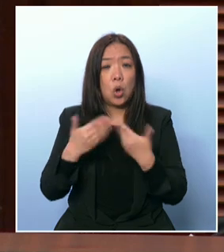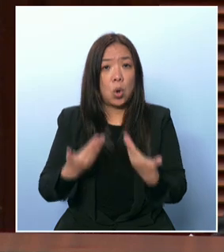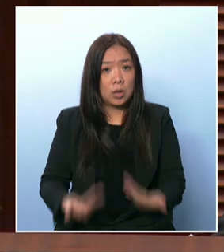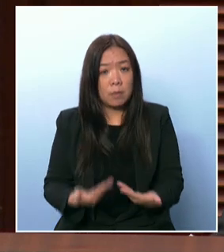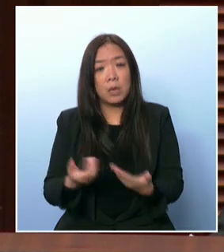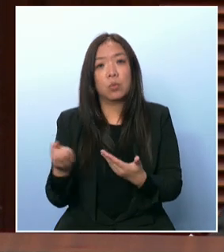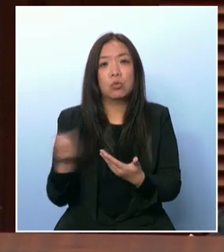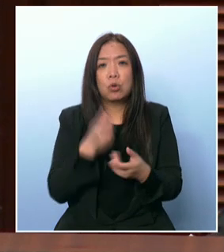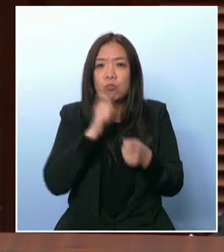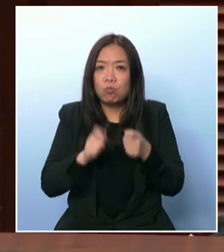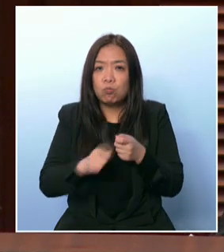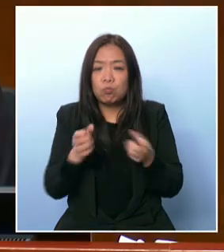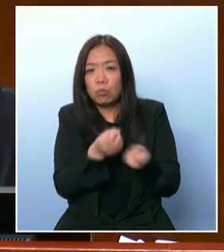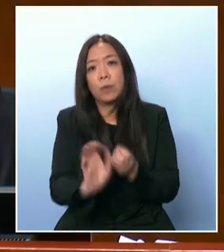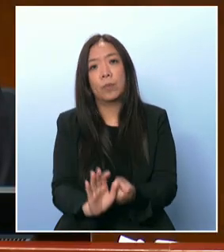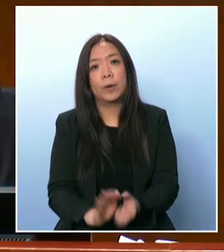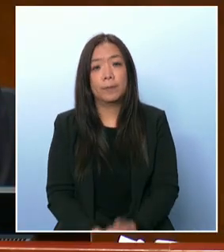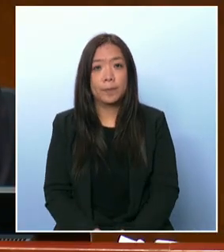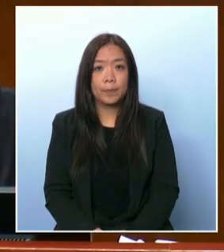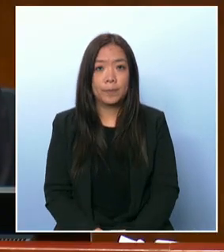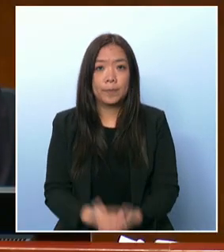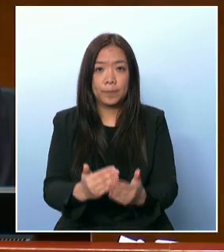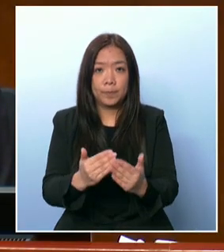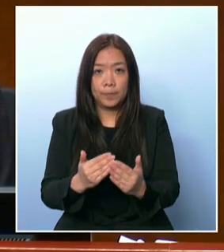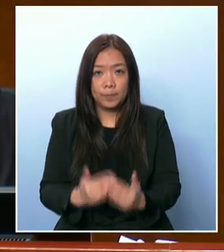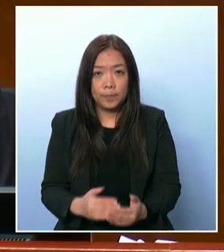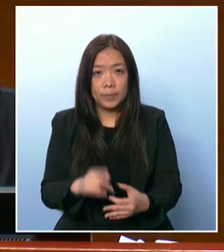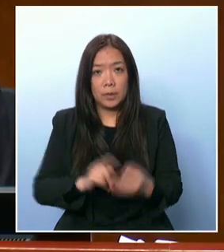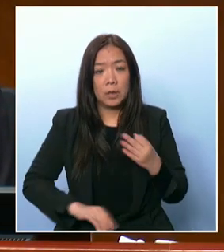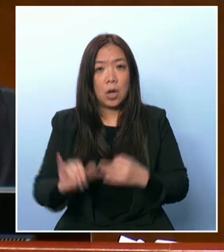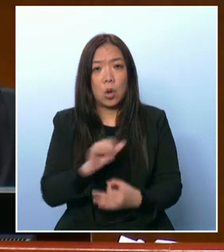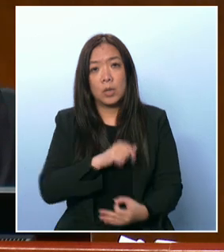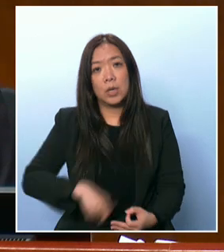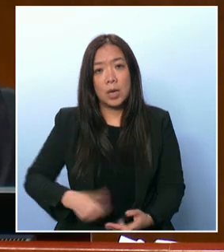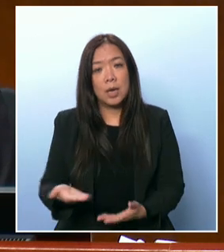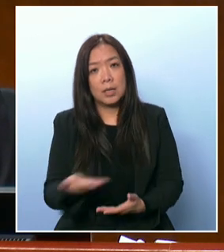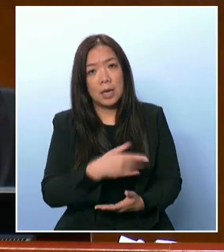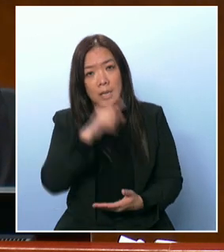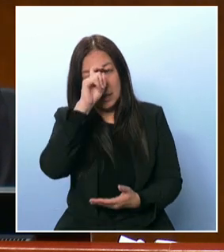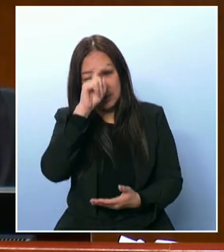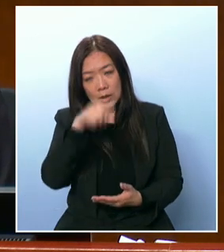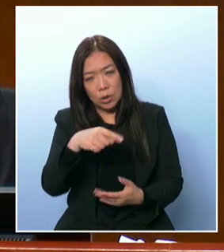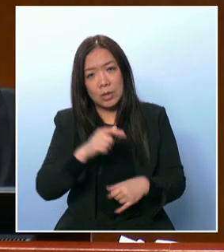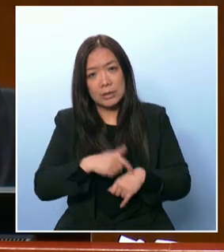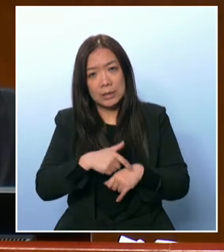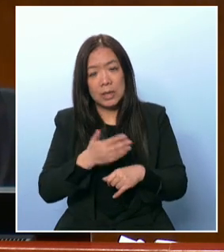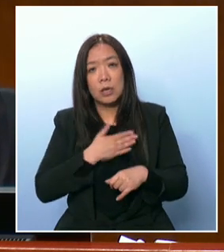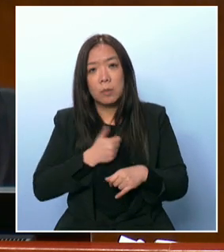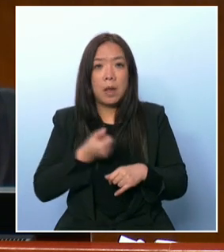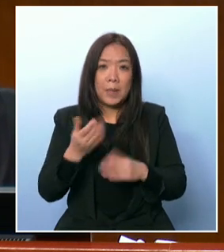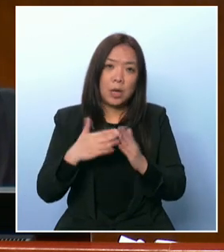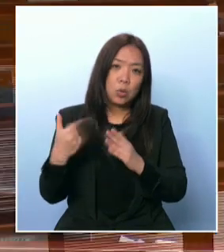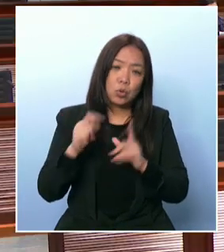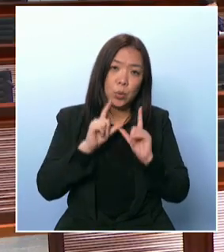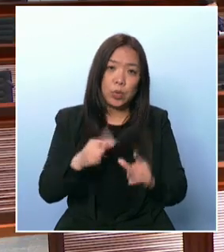are all covered. These will all be covered in the blueprints in the future. Next, Mr. Benson Look, please leave